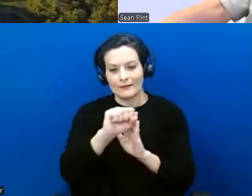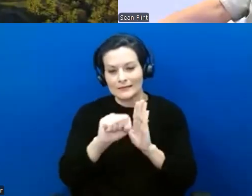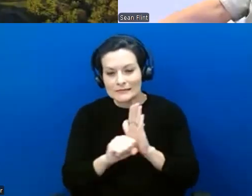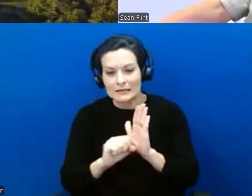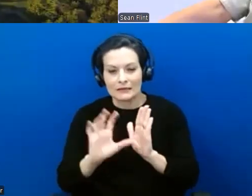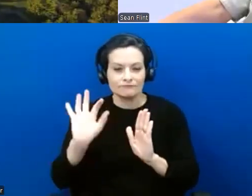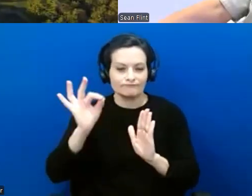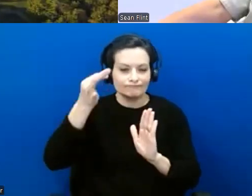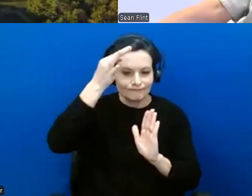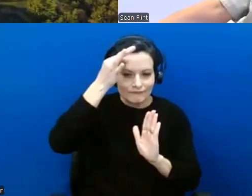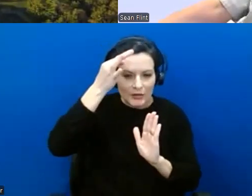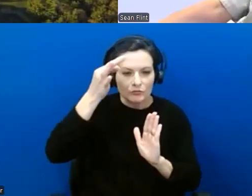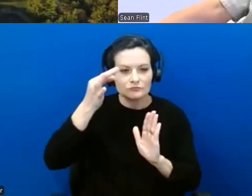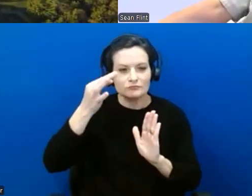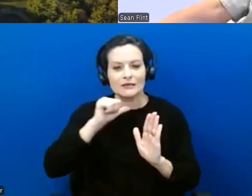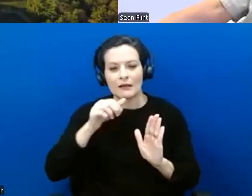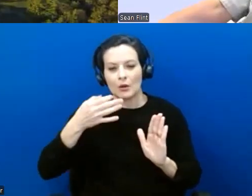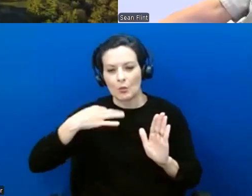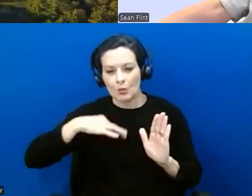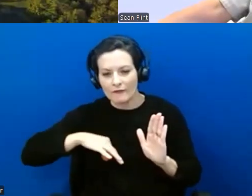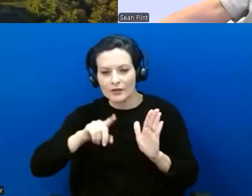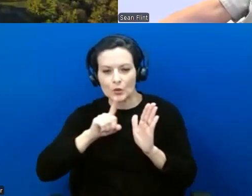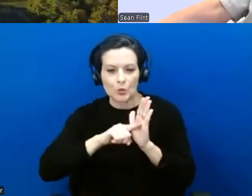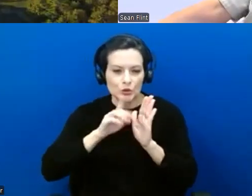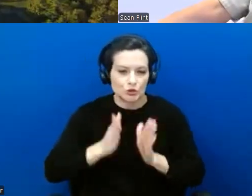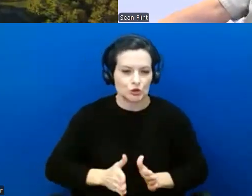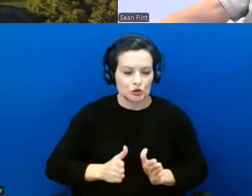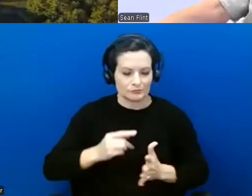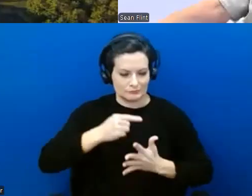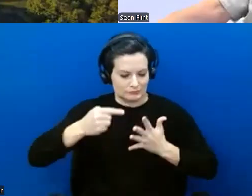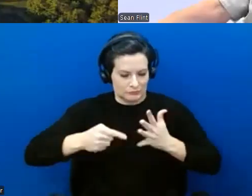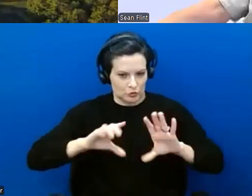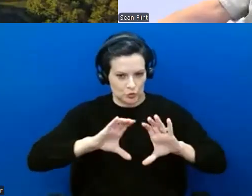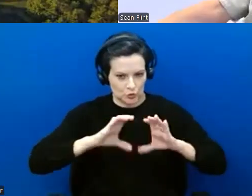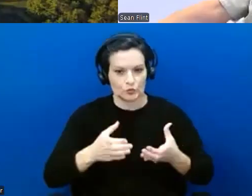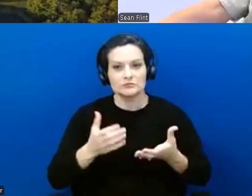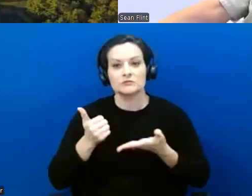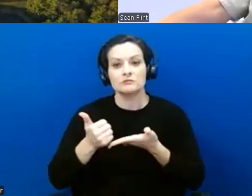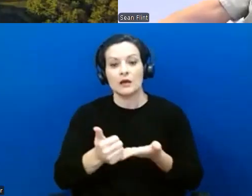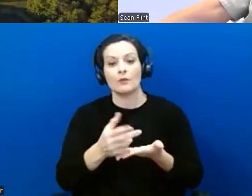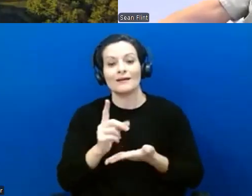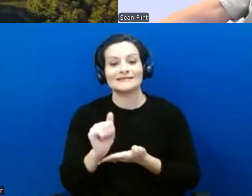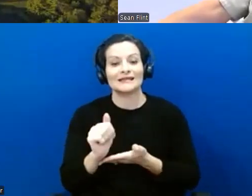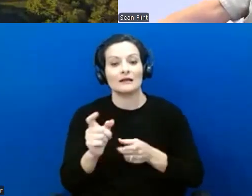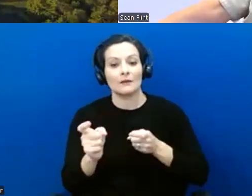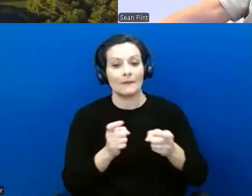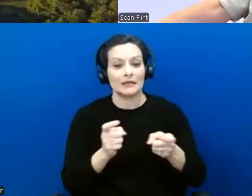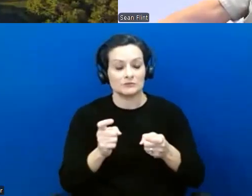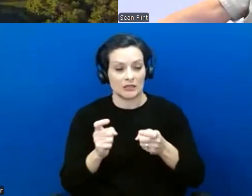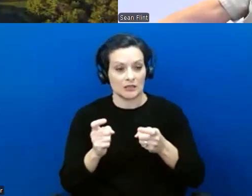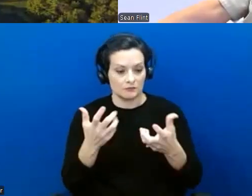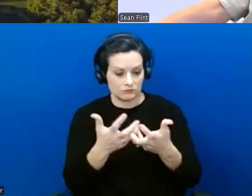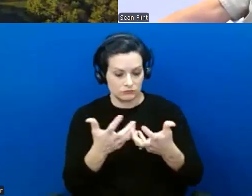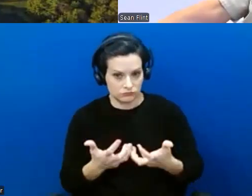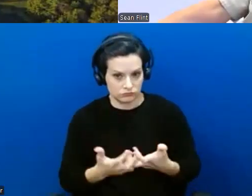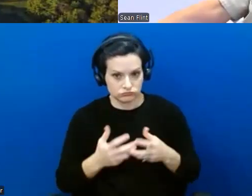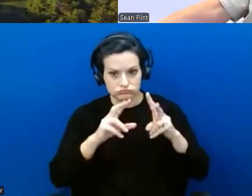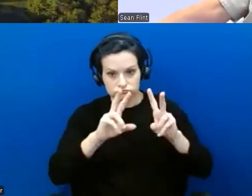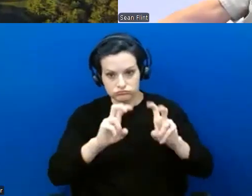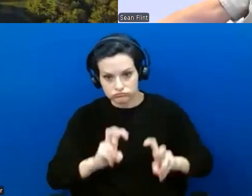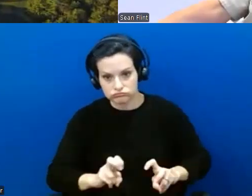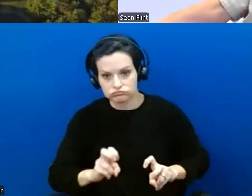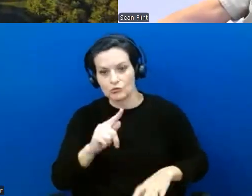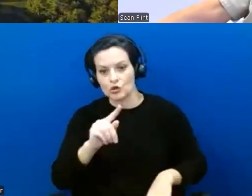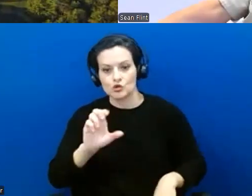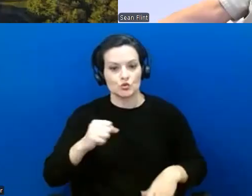federal agencies, nonprofits, researchers to help with data management, data synthesis, data analysis, tools and